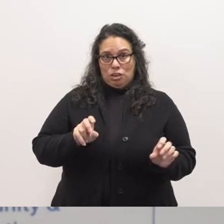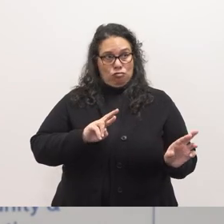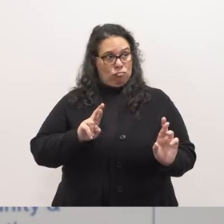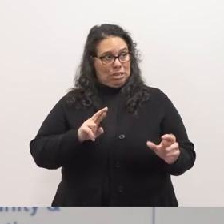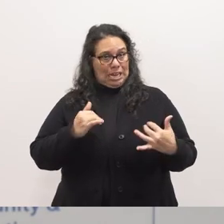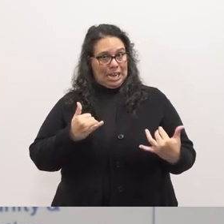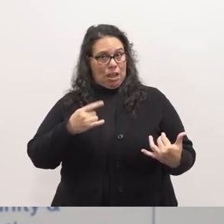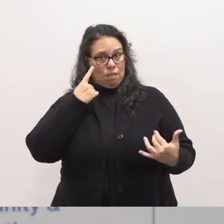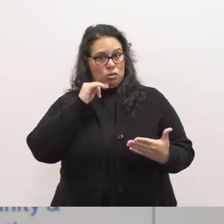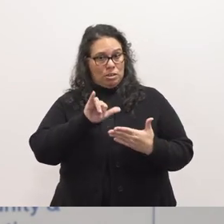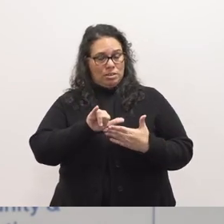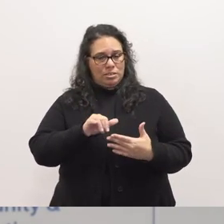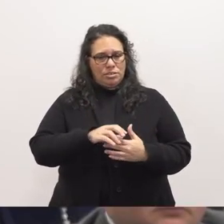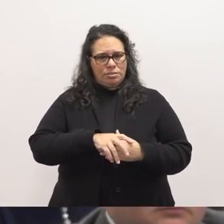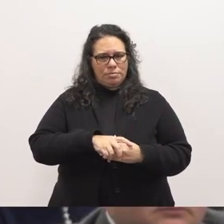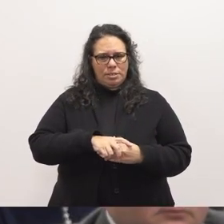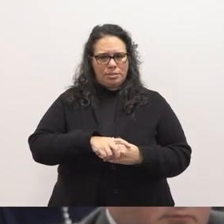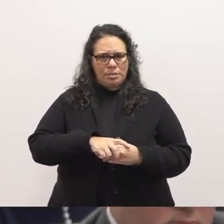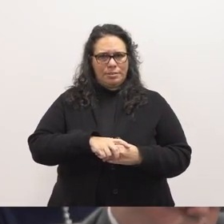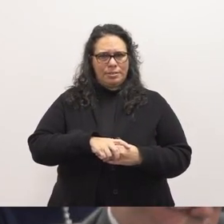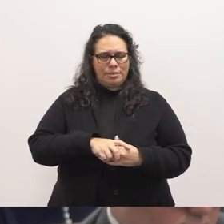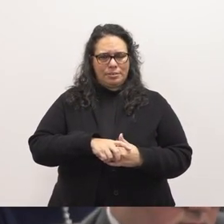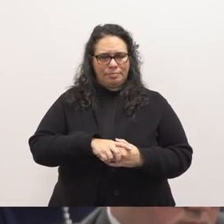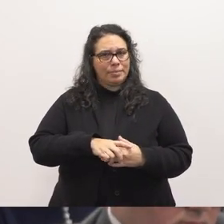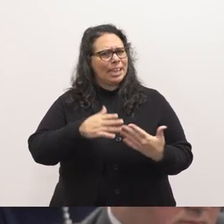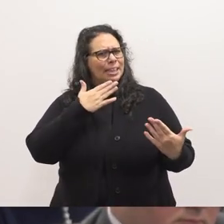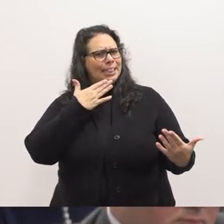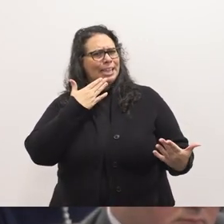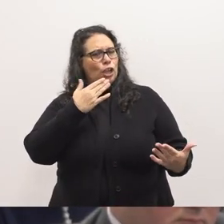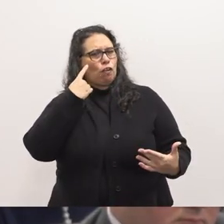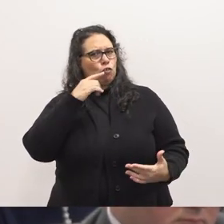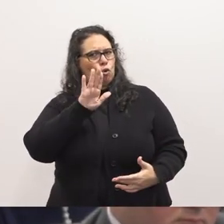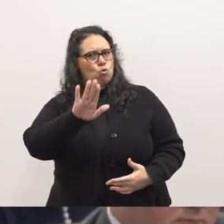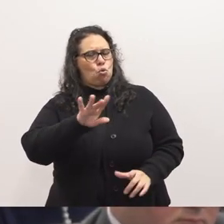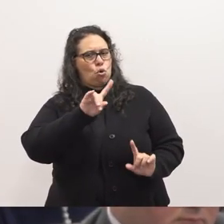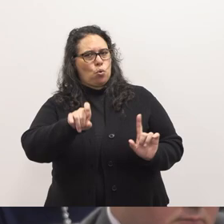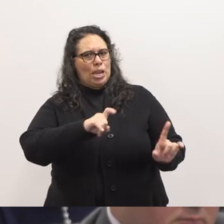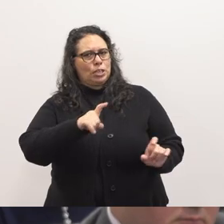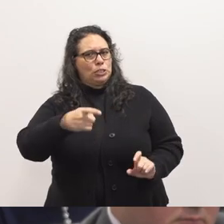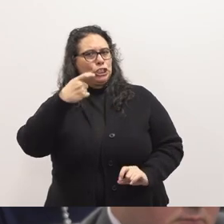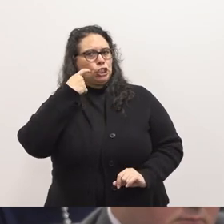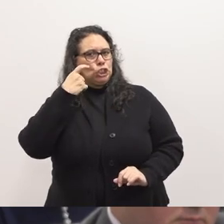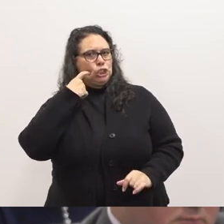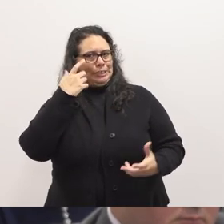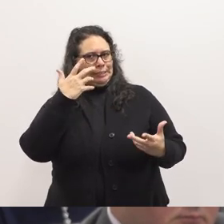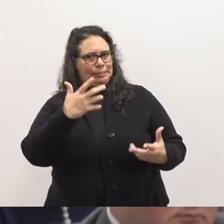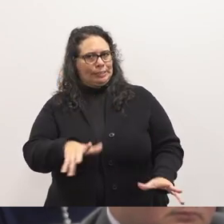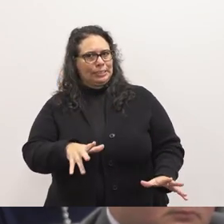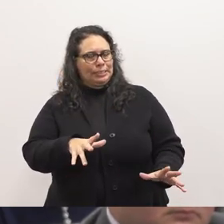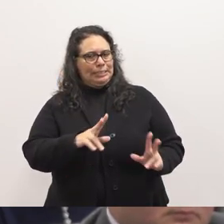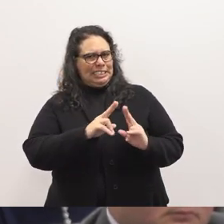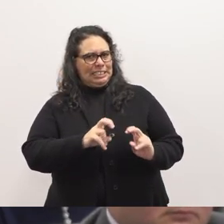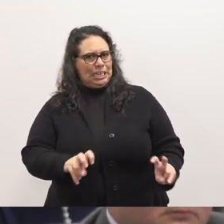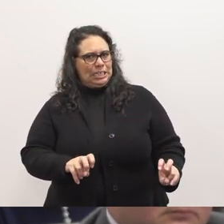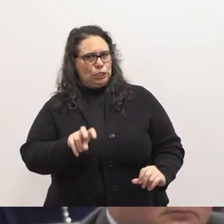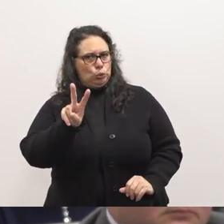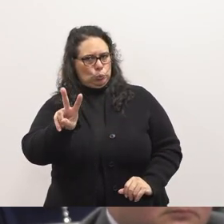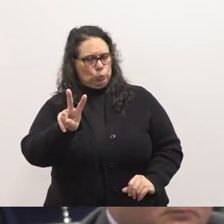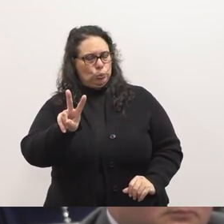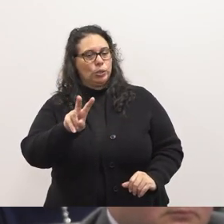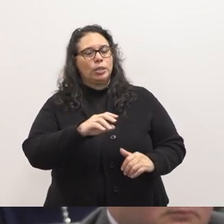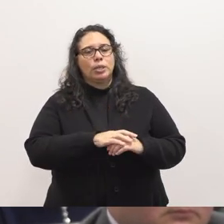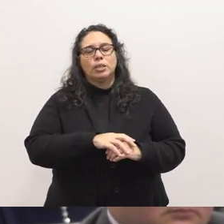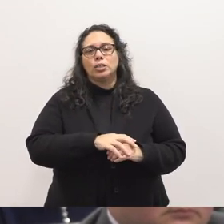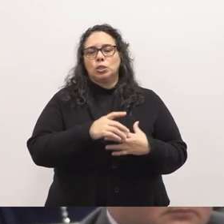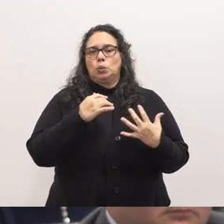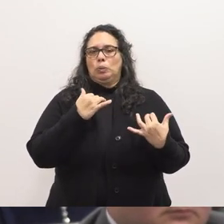it? Thank you for your question. We actually just concluded our diagnostic two. So